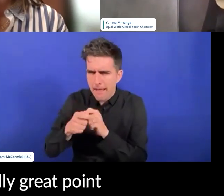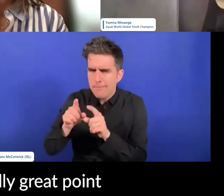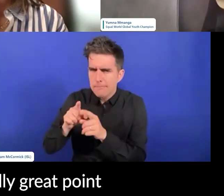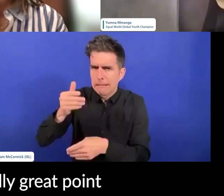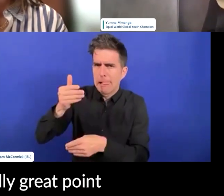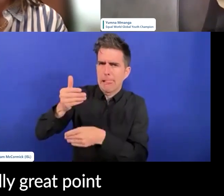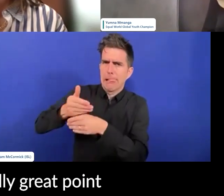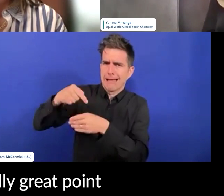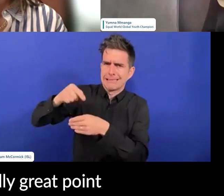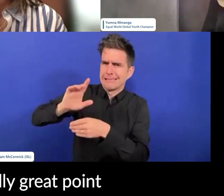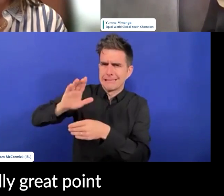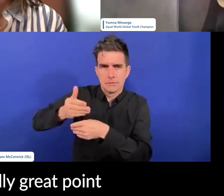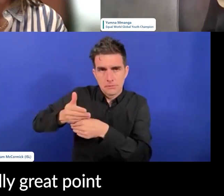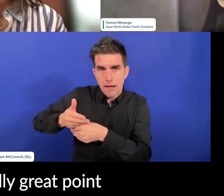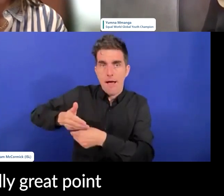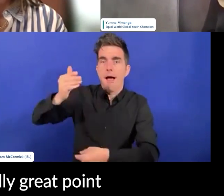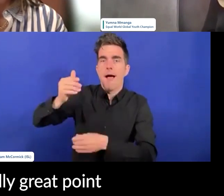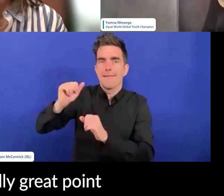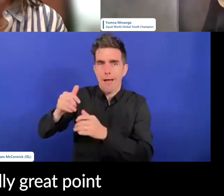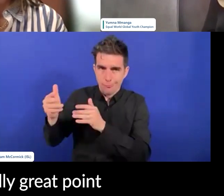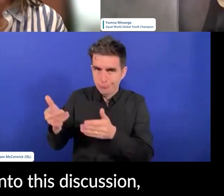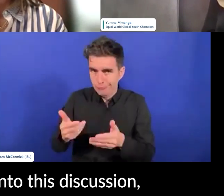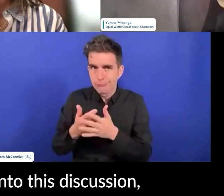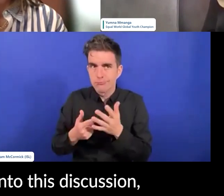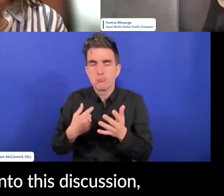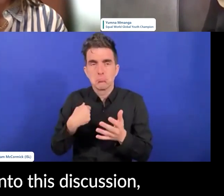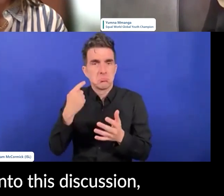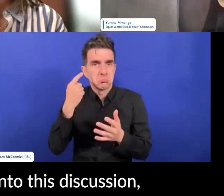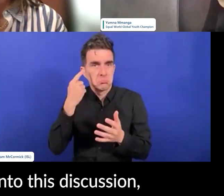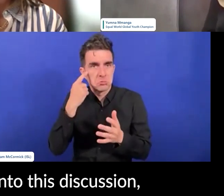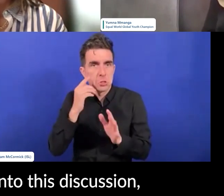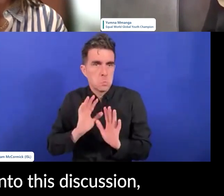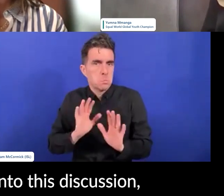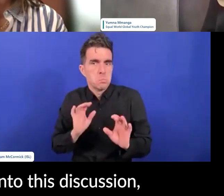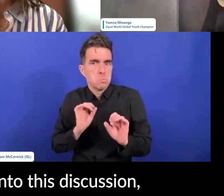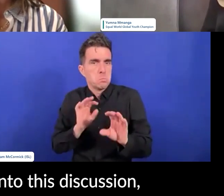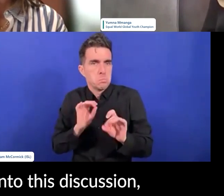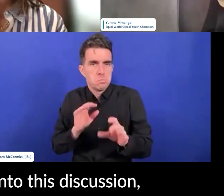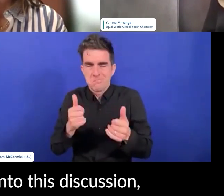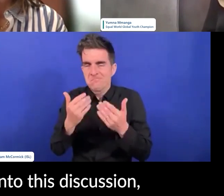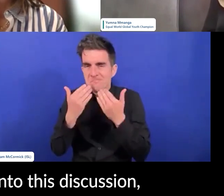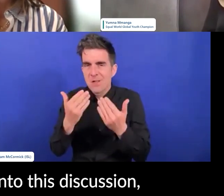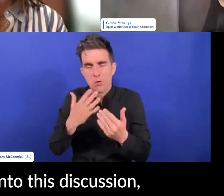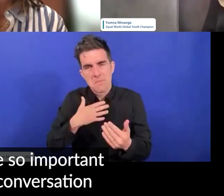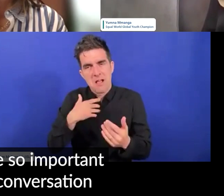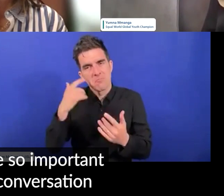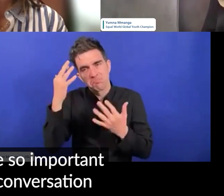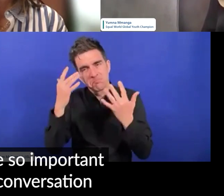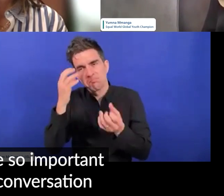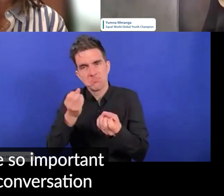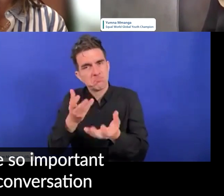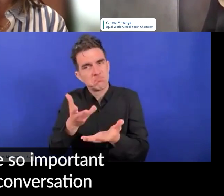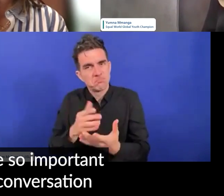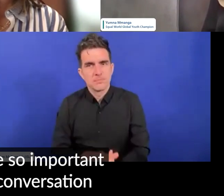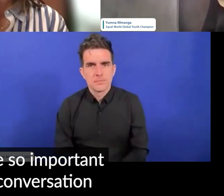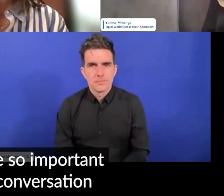Thanks, Joy. Really great point to bring the parents into this discussion because